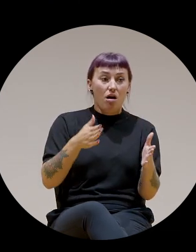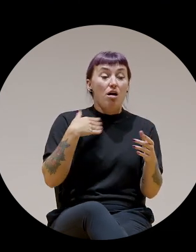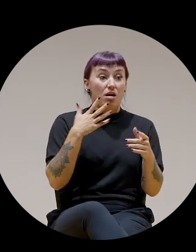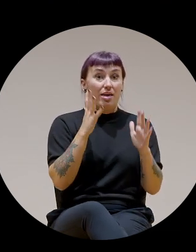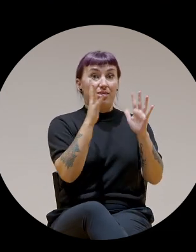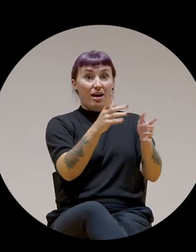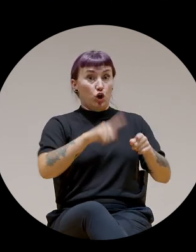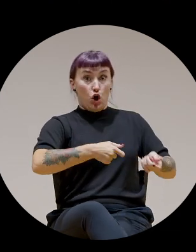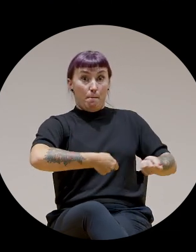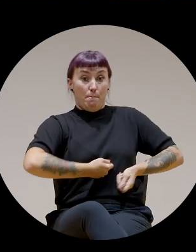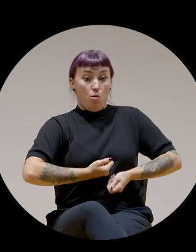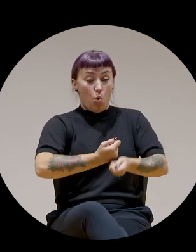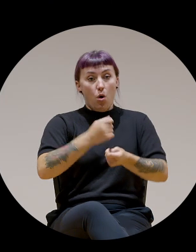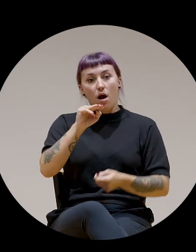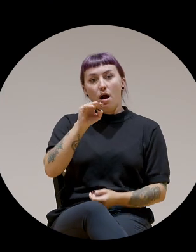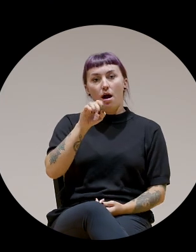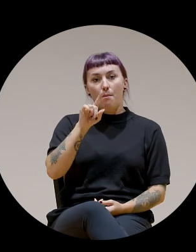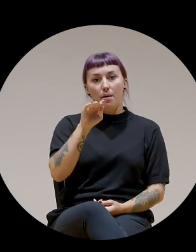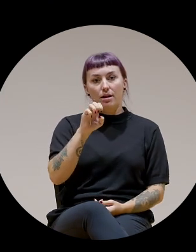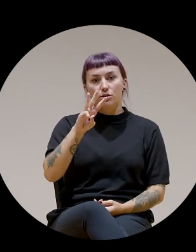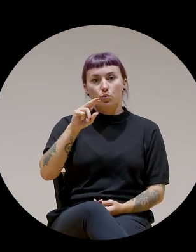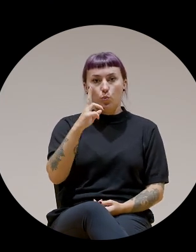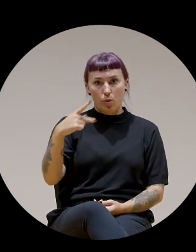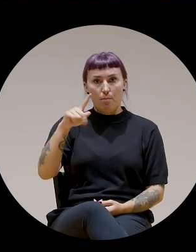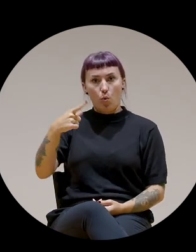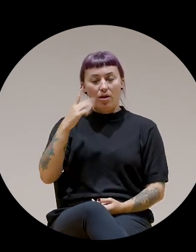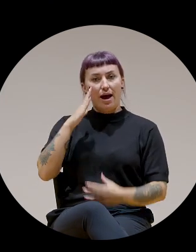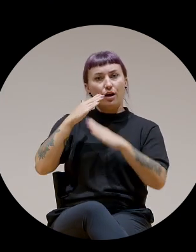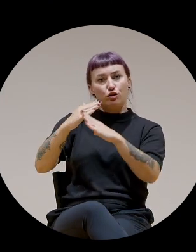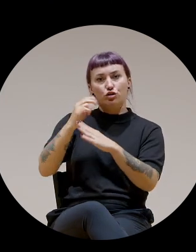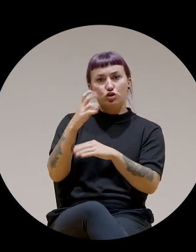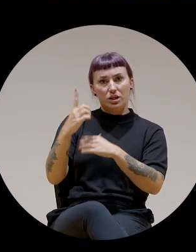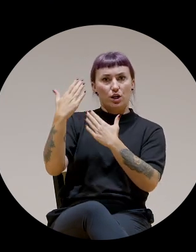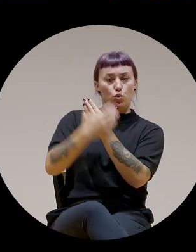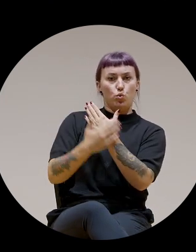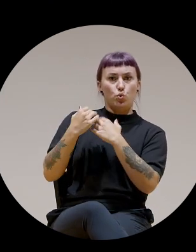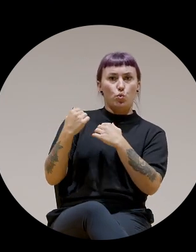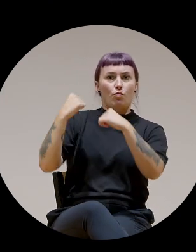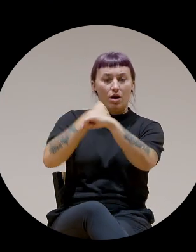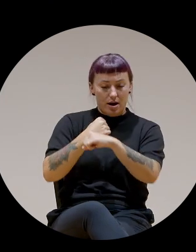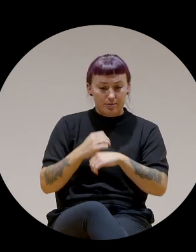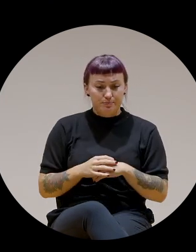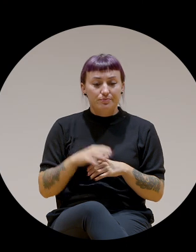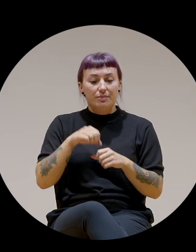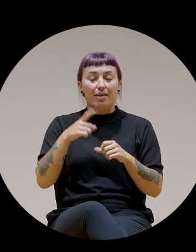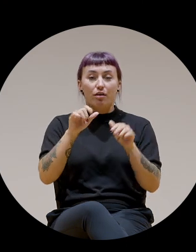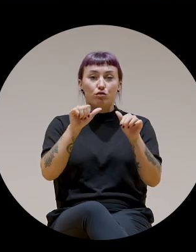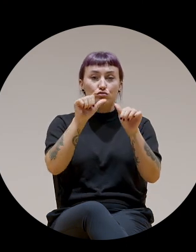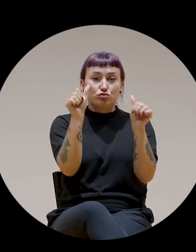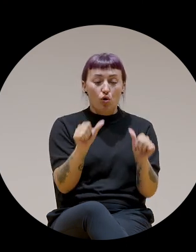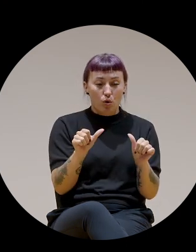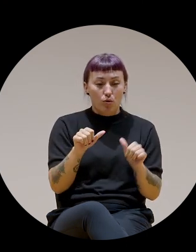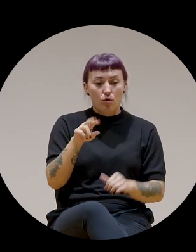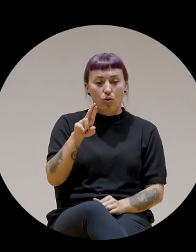there in him. And then Medicine Whip only had his shield with which to fight. And in this